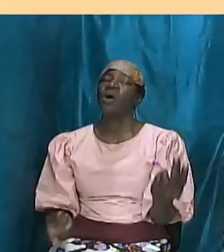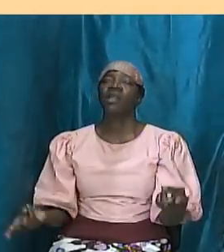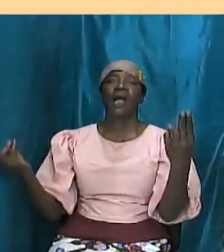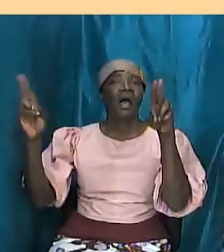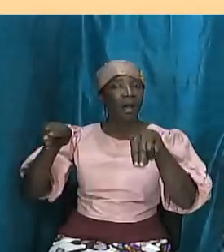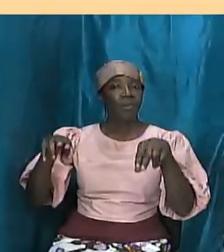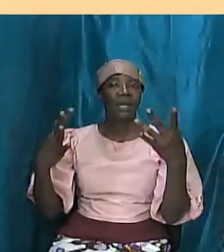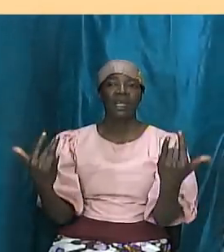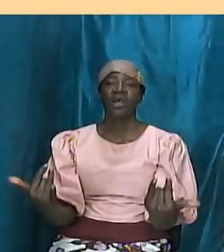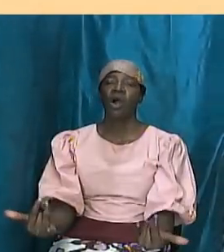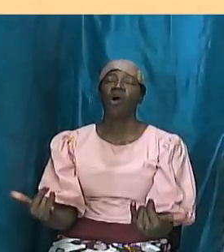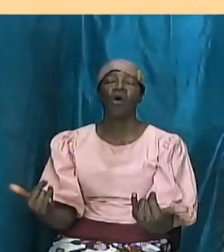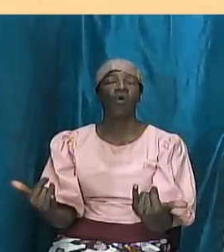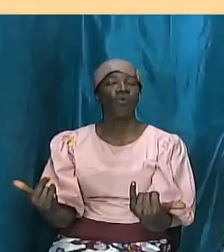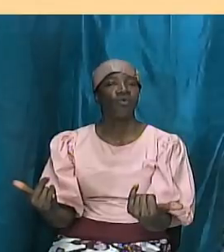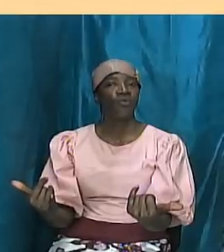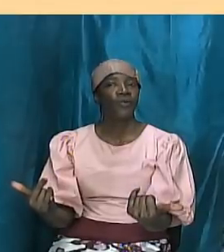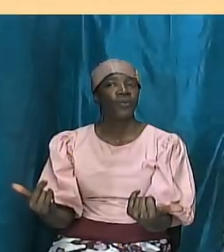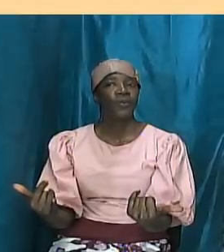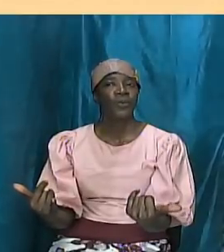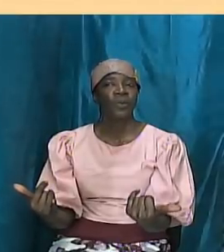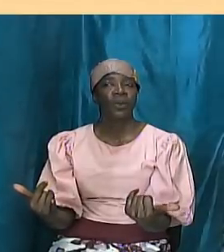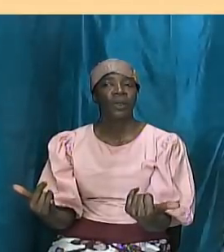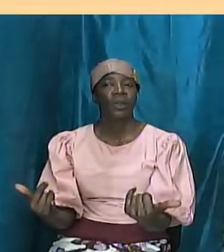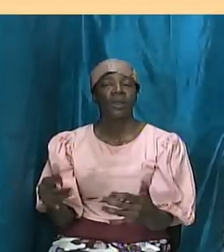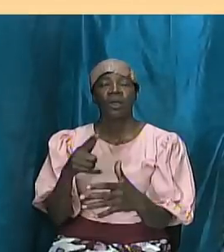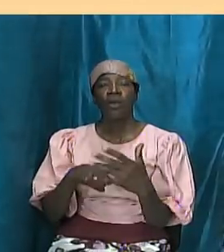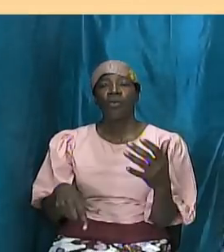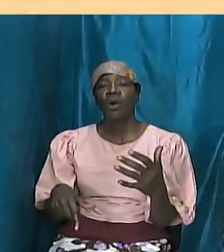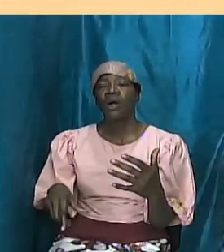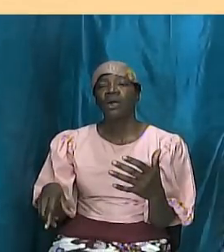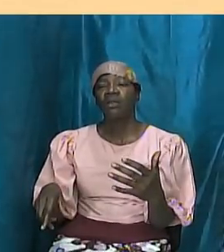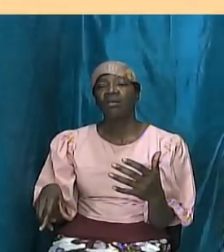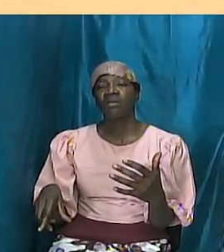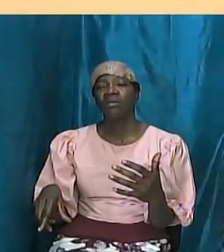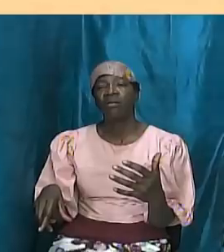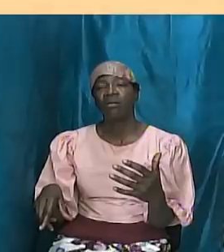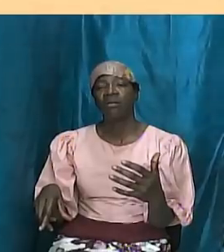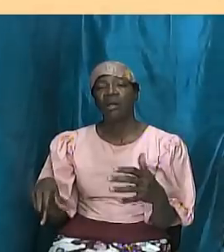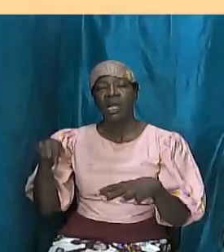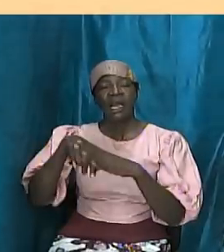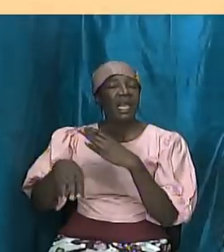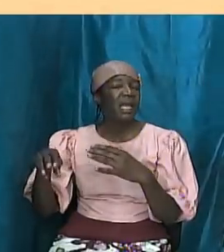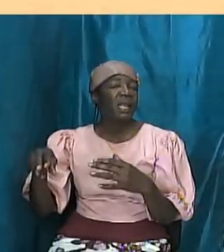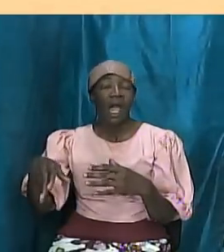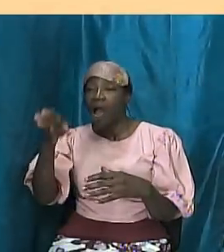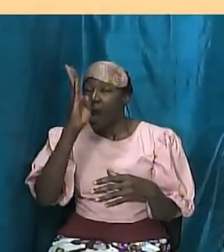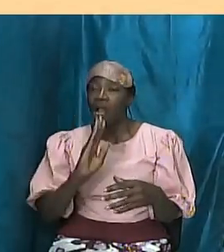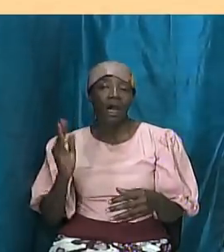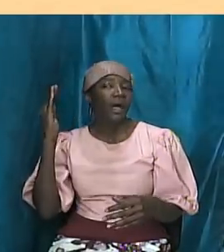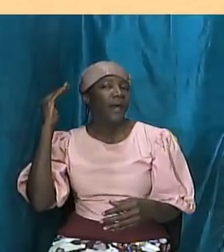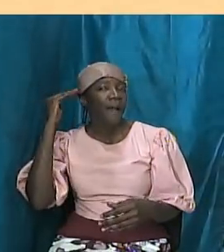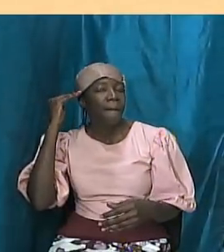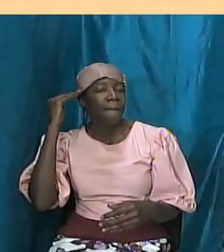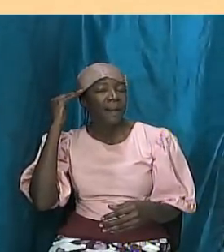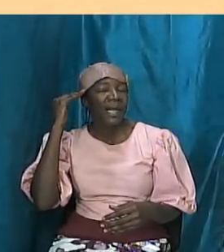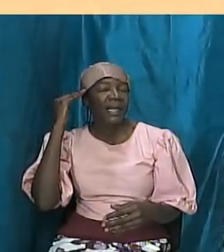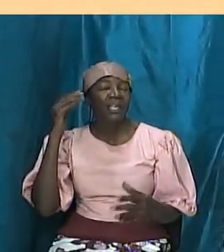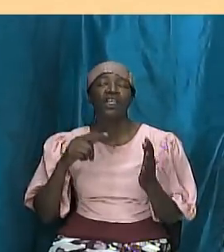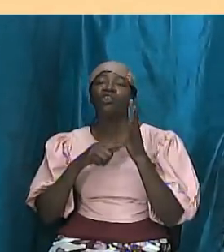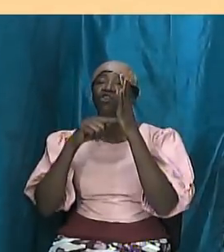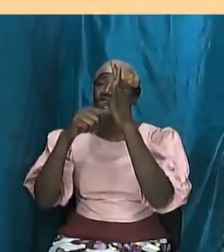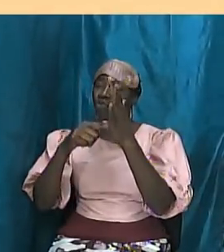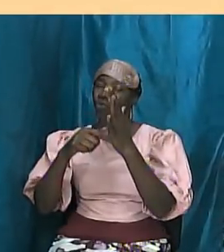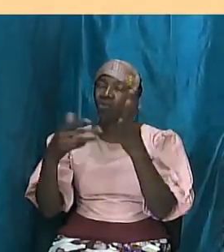how it happened and what was somehow in the mind of God to an extent that was shown to us, that